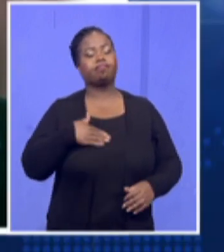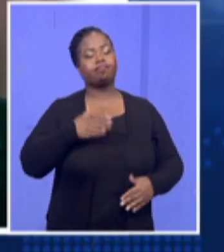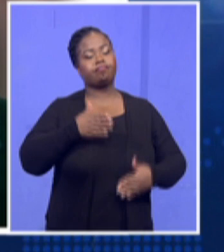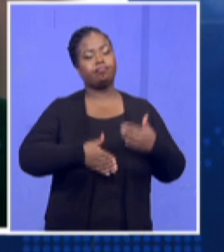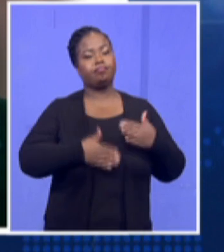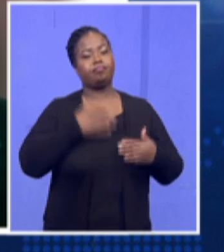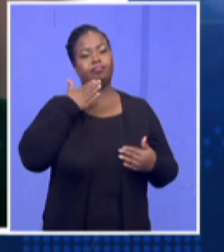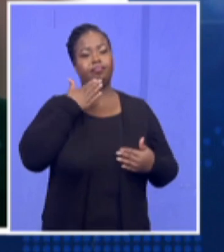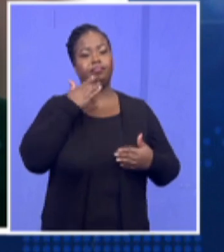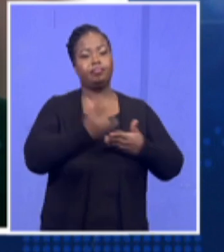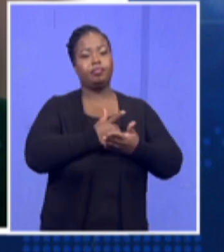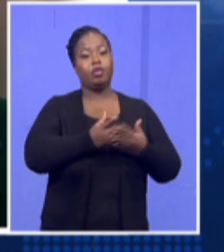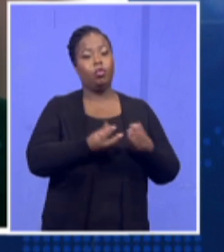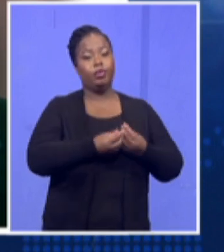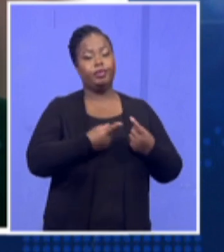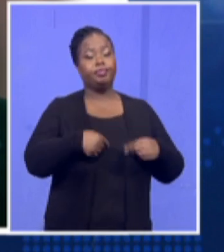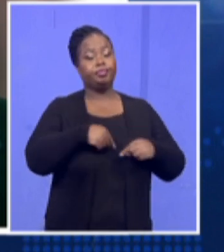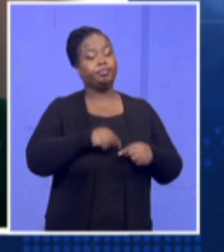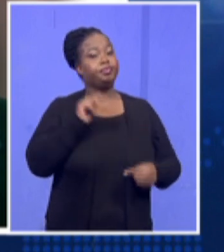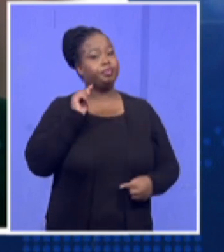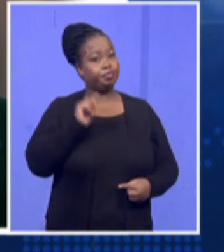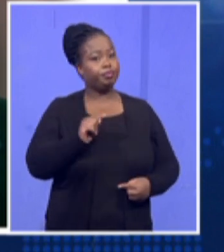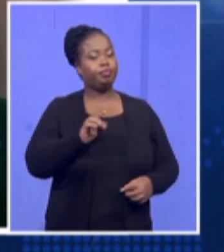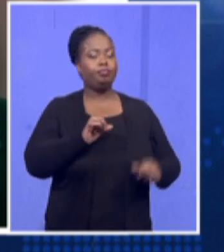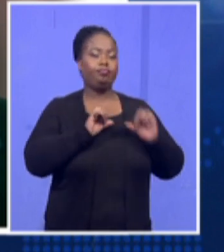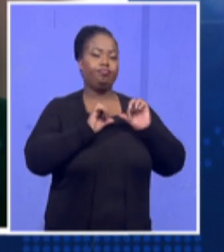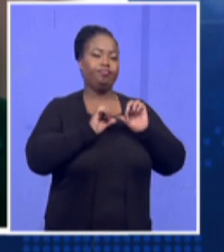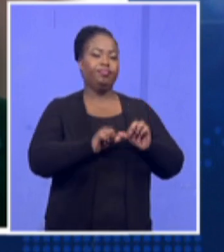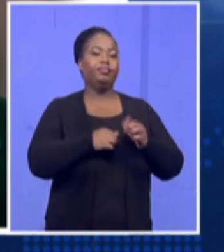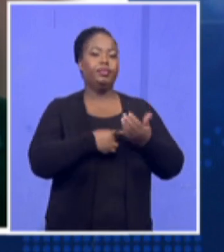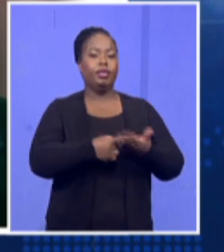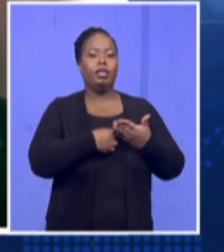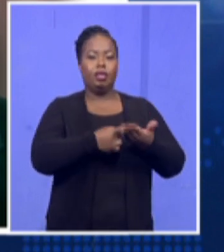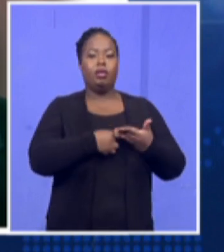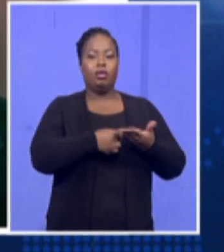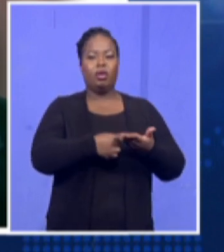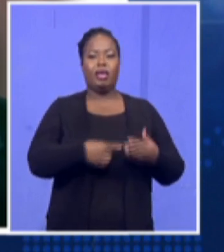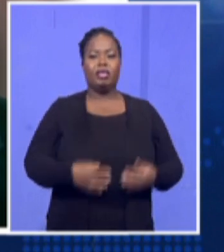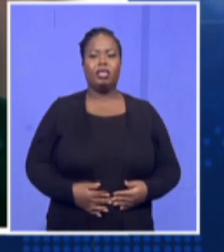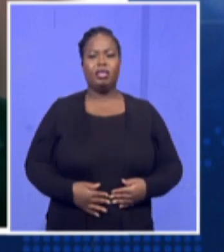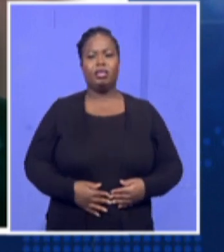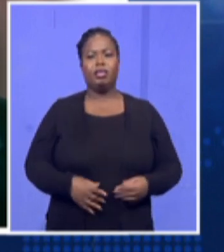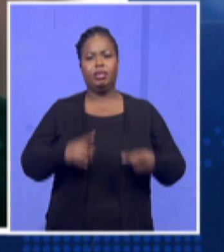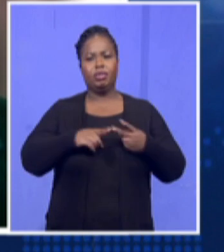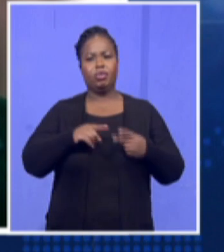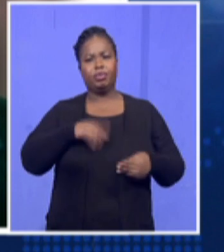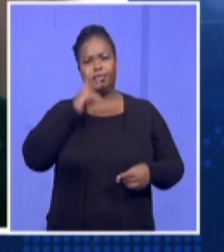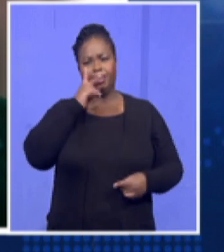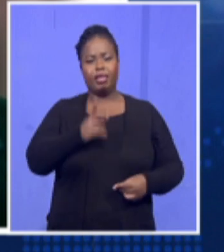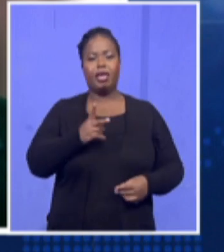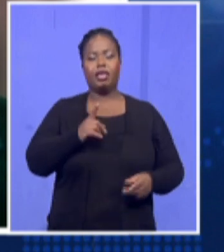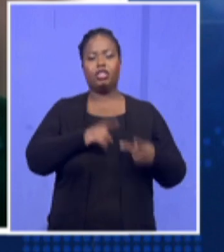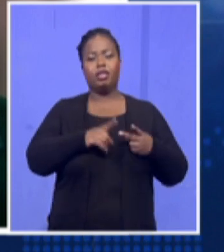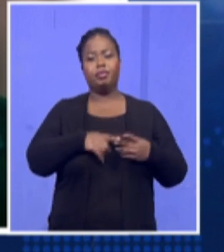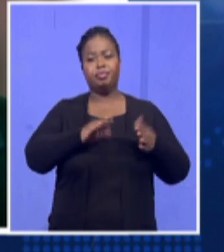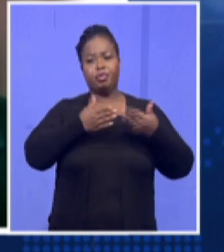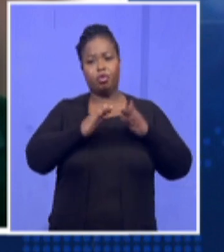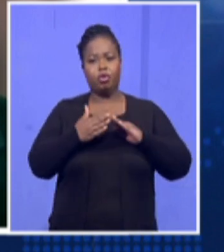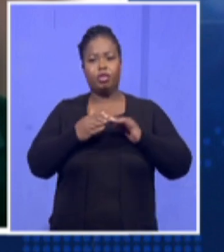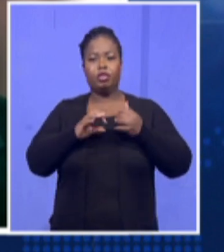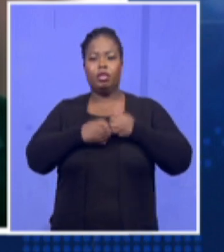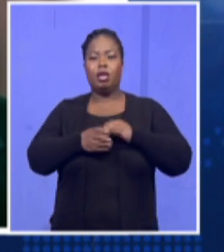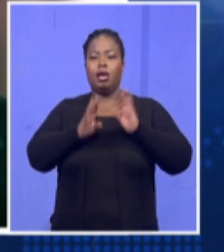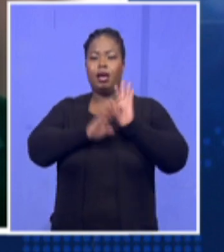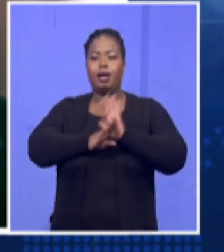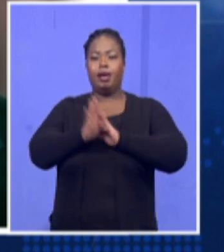for speaking to us, Francois. I imagine this is going to be an ongoing discussion, certainly as we watch that community really try and pick up the pieces. That